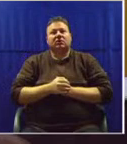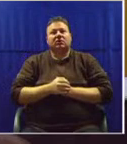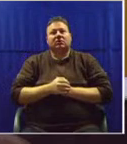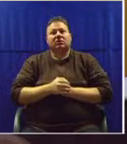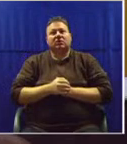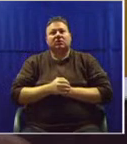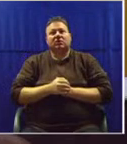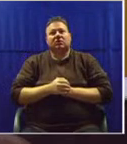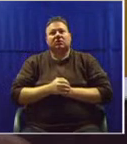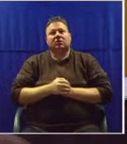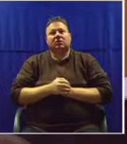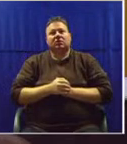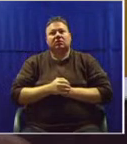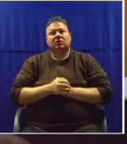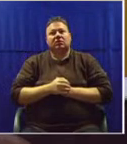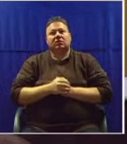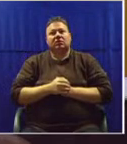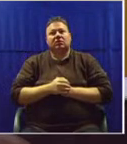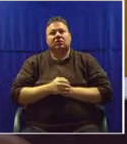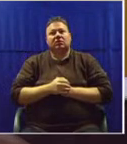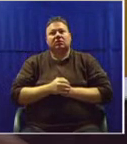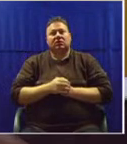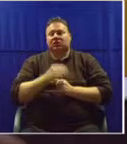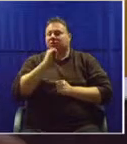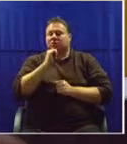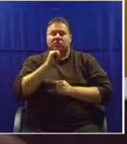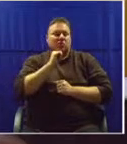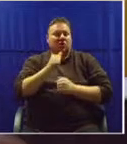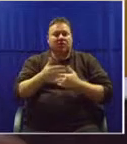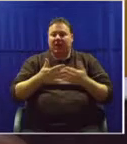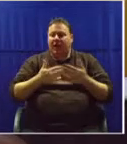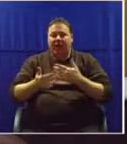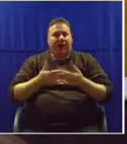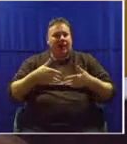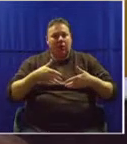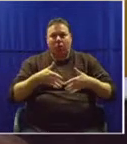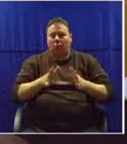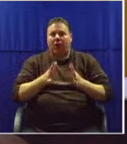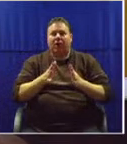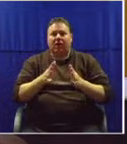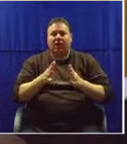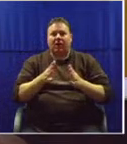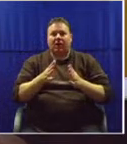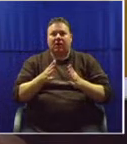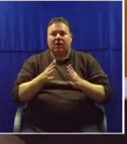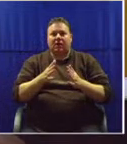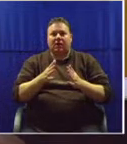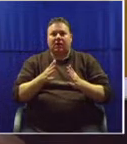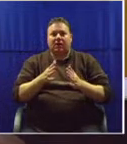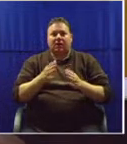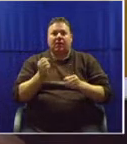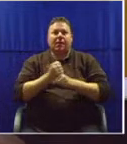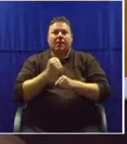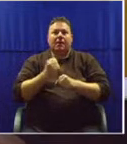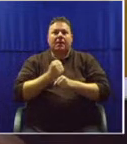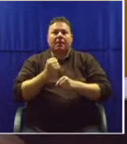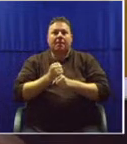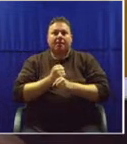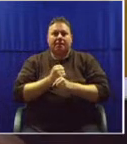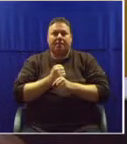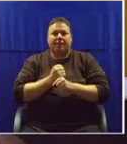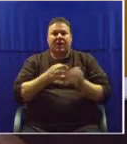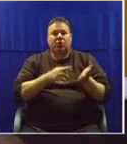you should not in any way make reflections upon